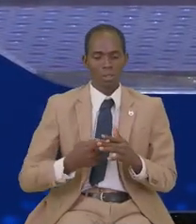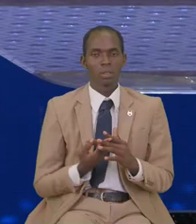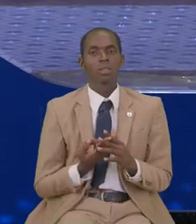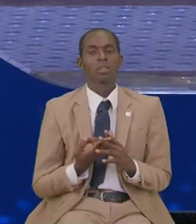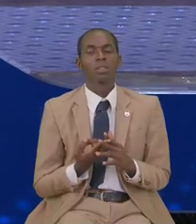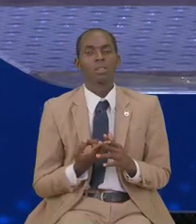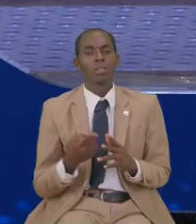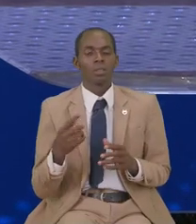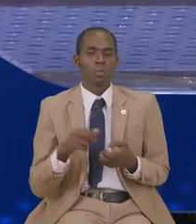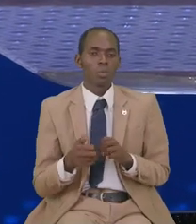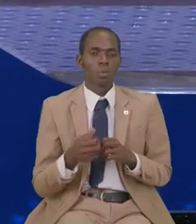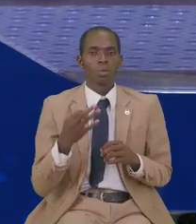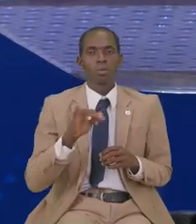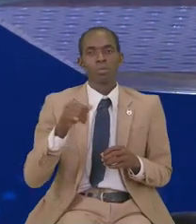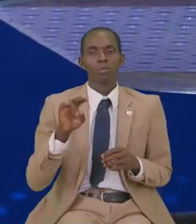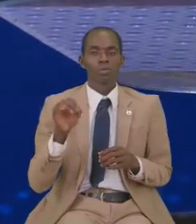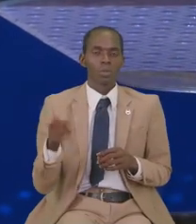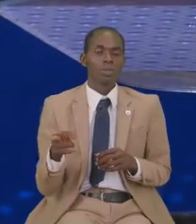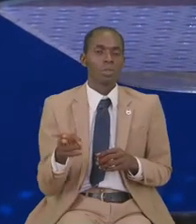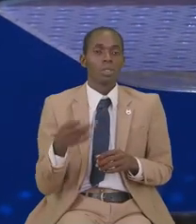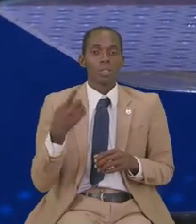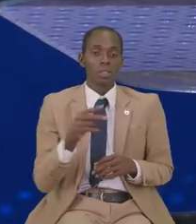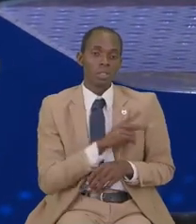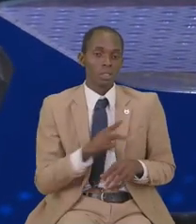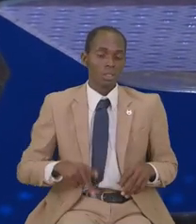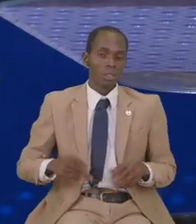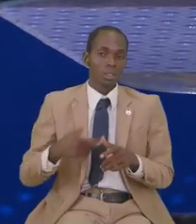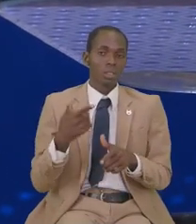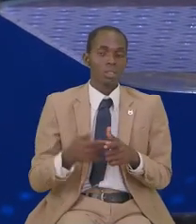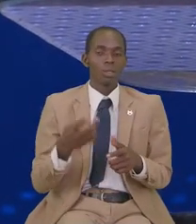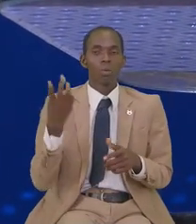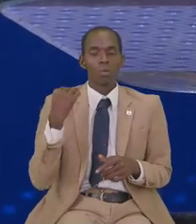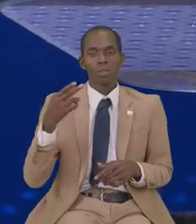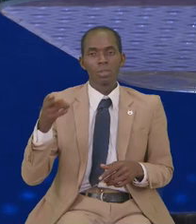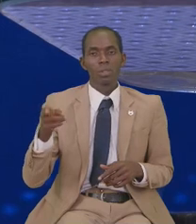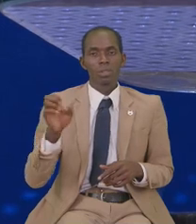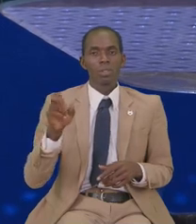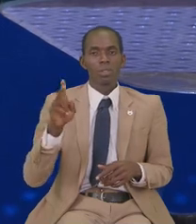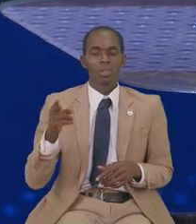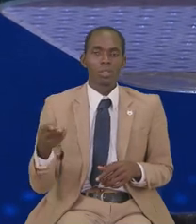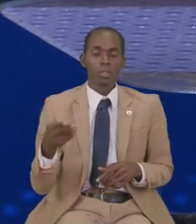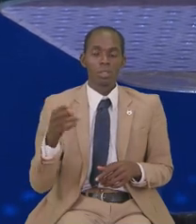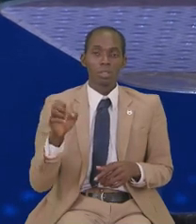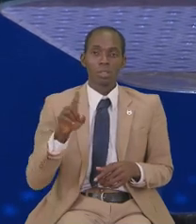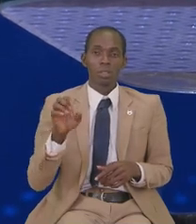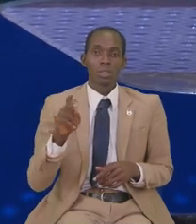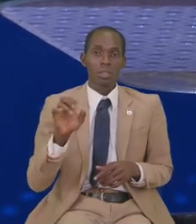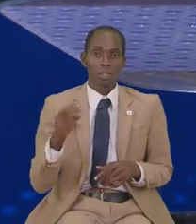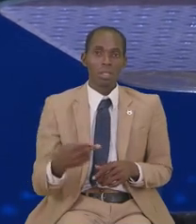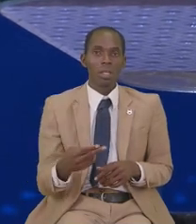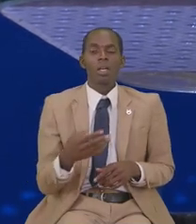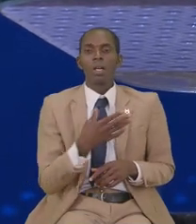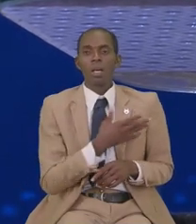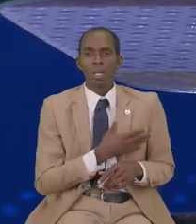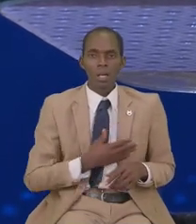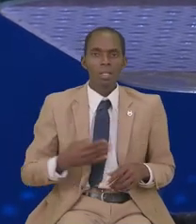Judah. Hezekiah was their king. He was sick to the point of death. Isaiah came to him and said, set